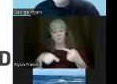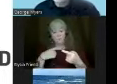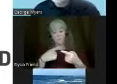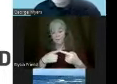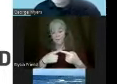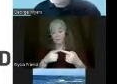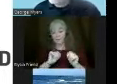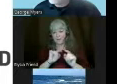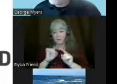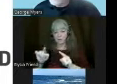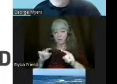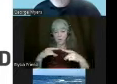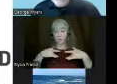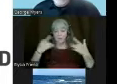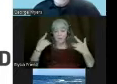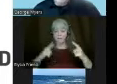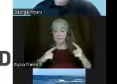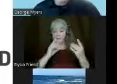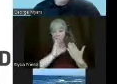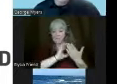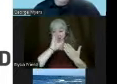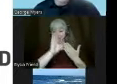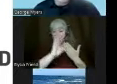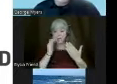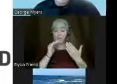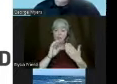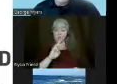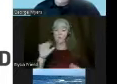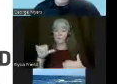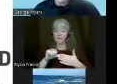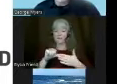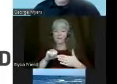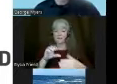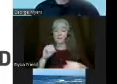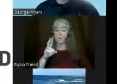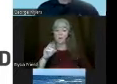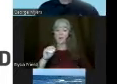to the events calendar on our website. So that's at